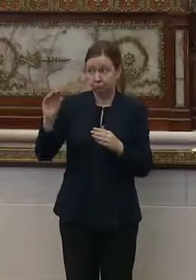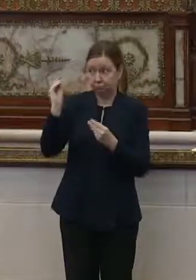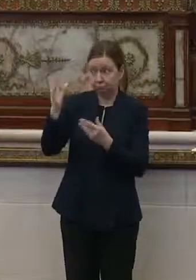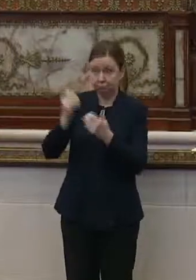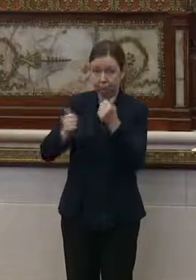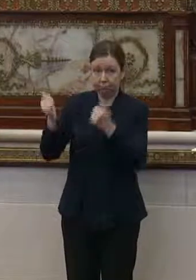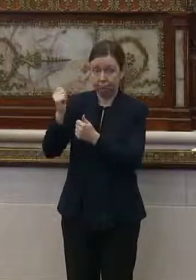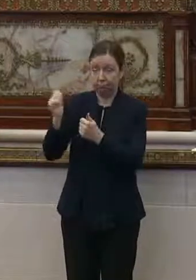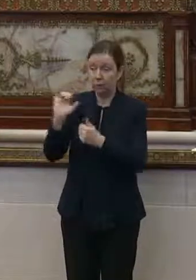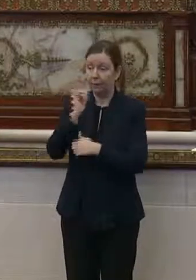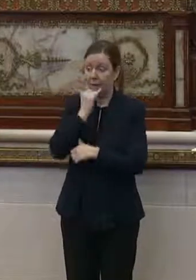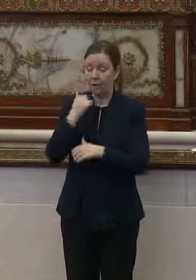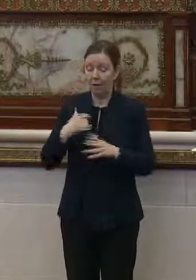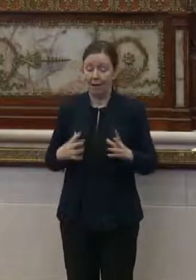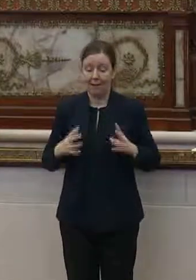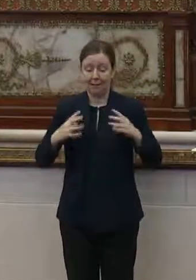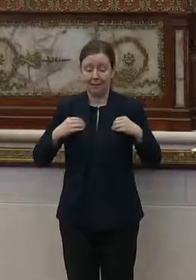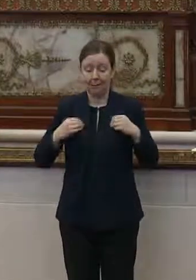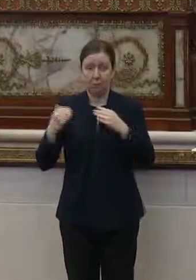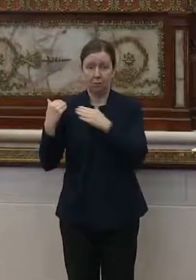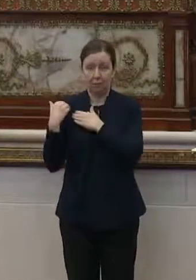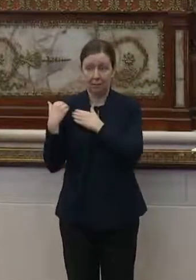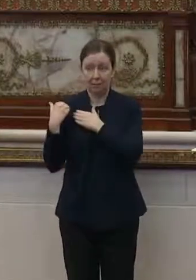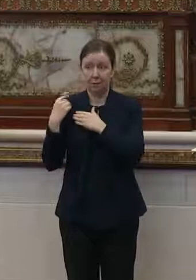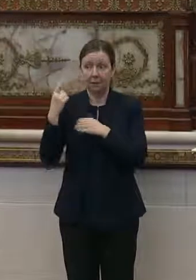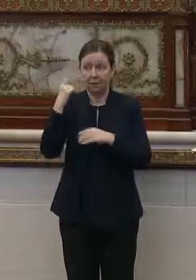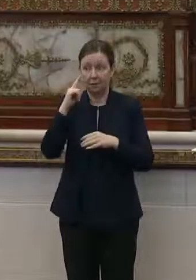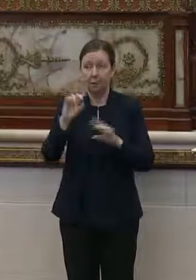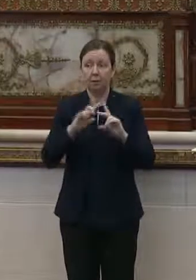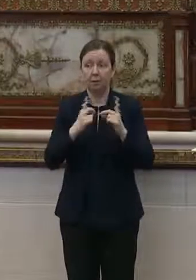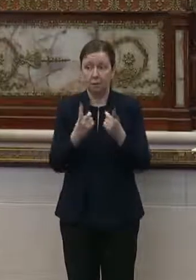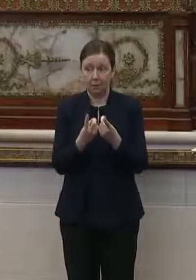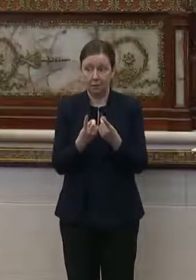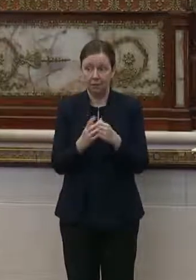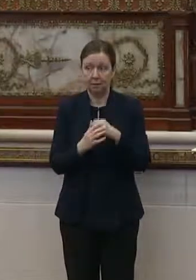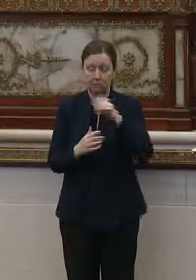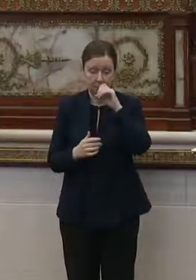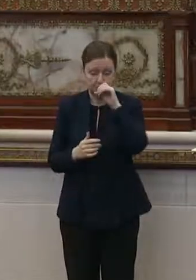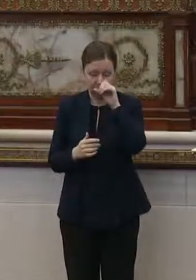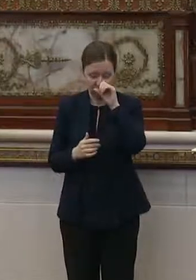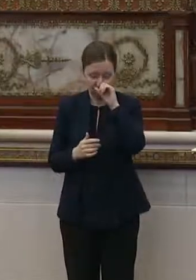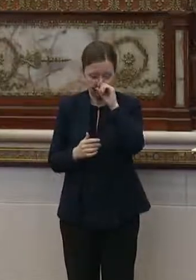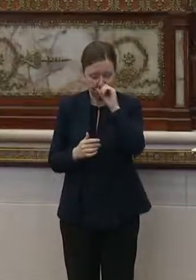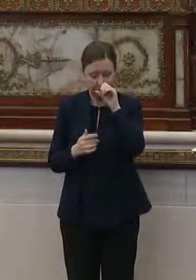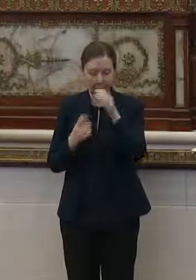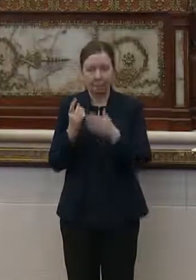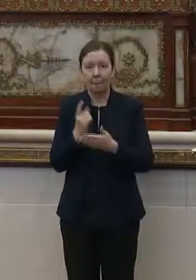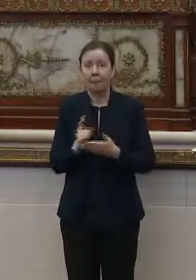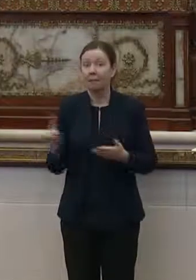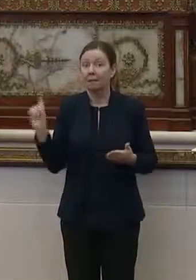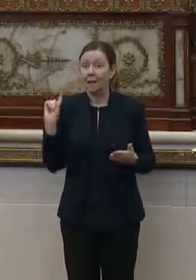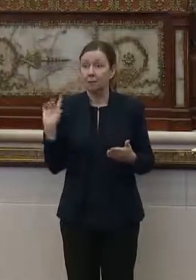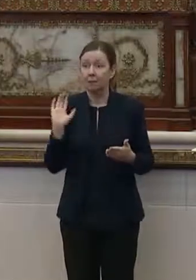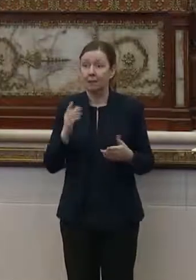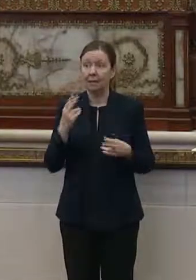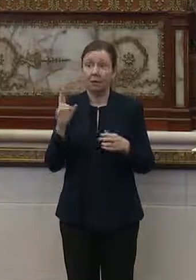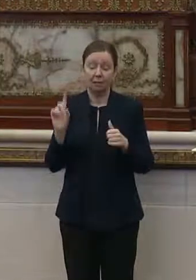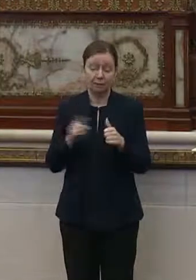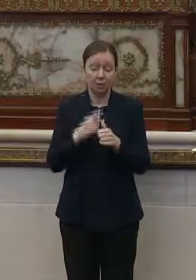error, I accept the responsibility on behalf of the department." Last week in our first